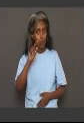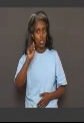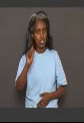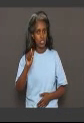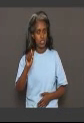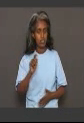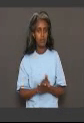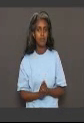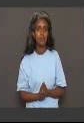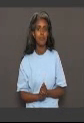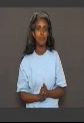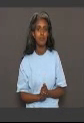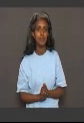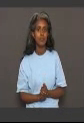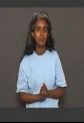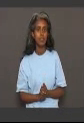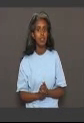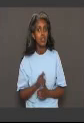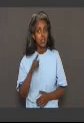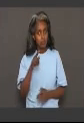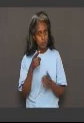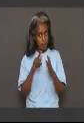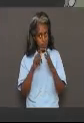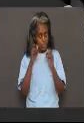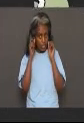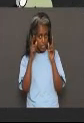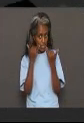cotangents. You may start now.